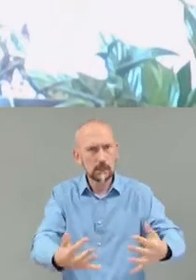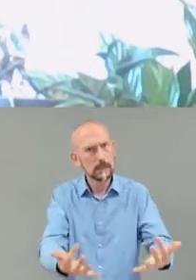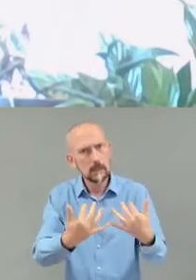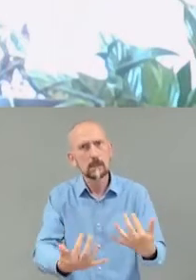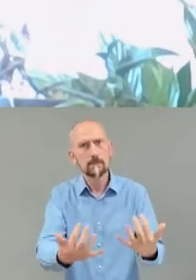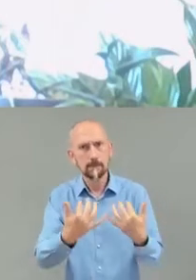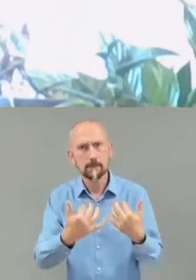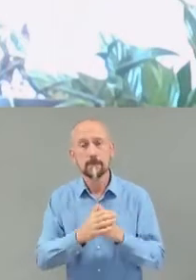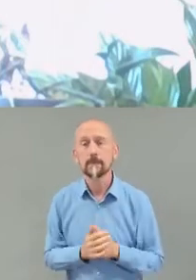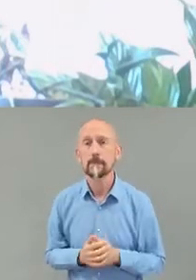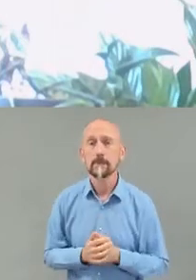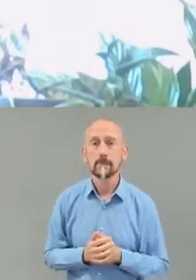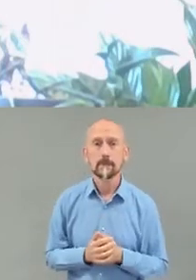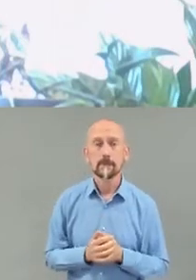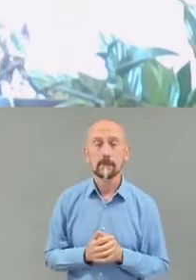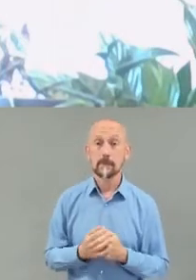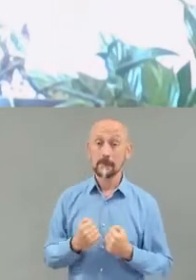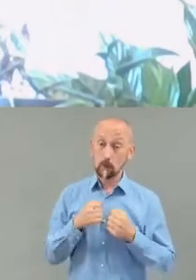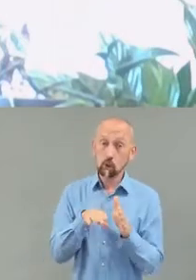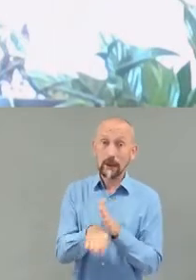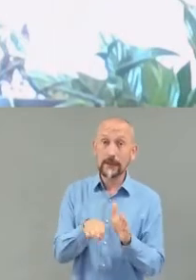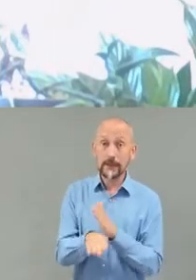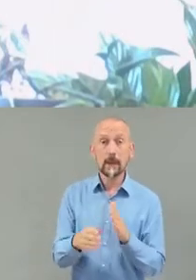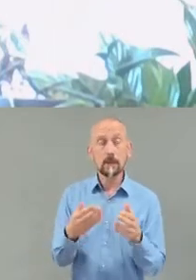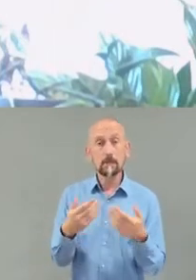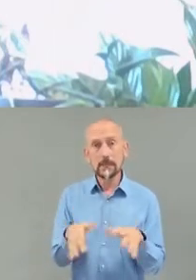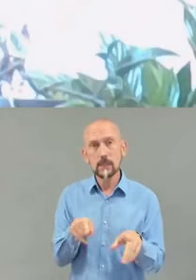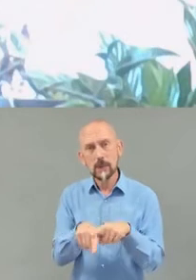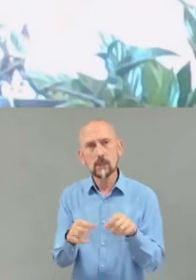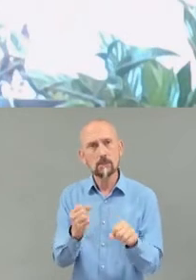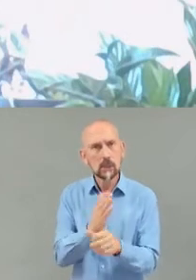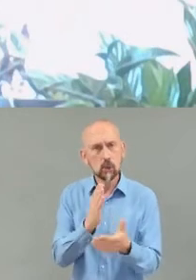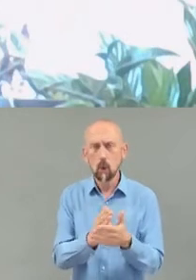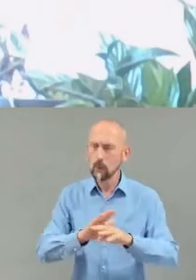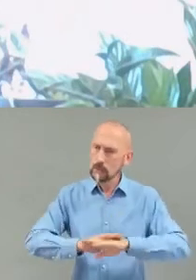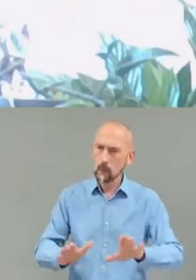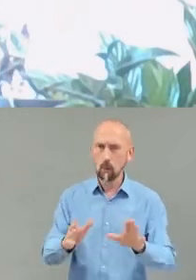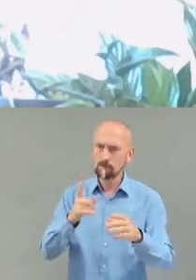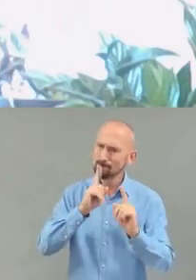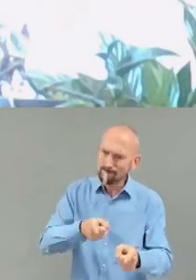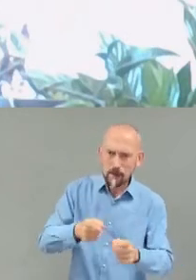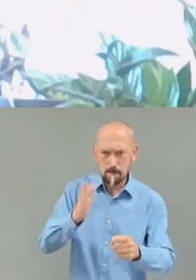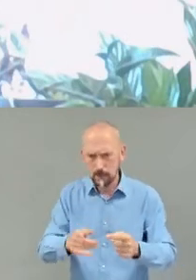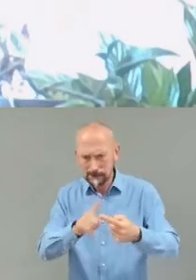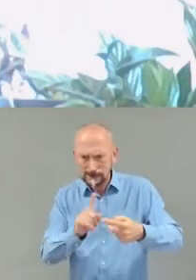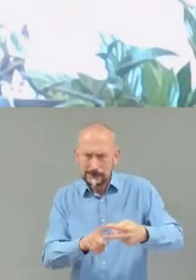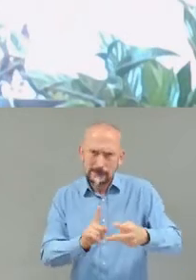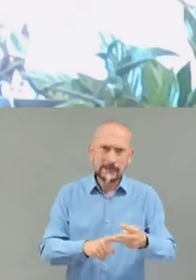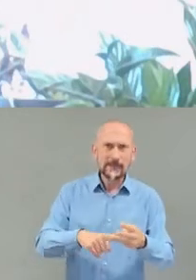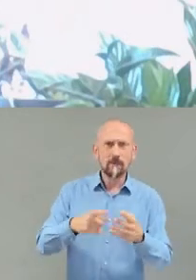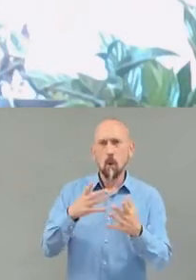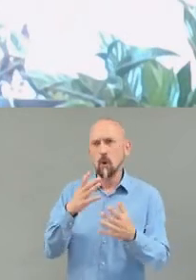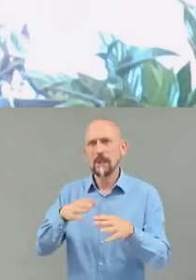Within the training, we've been alert to minimising didactic teaching on diversity, the soul-destroying mandatory type of training